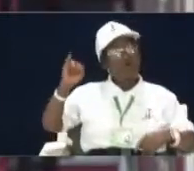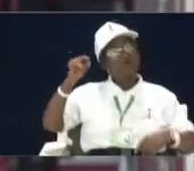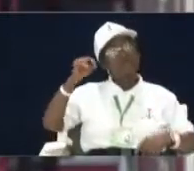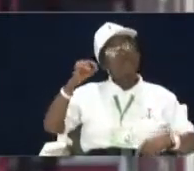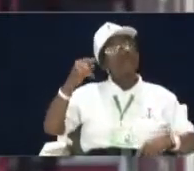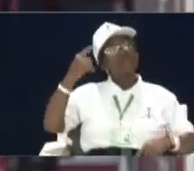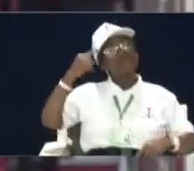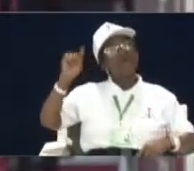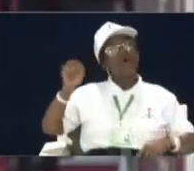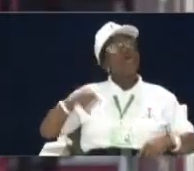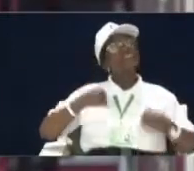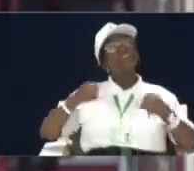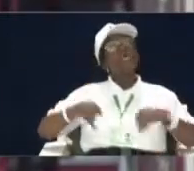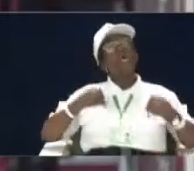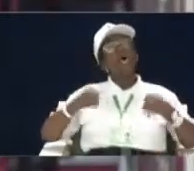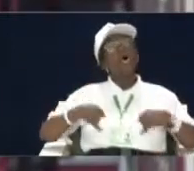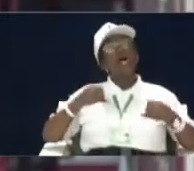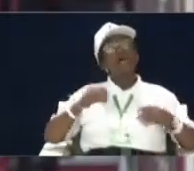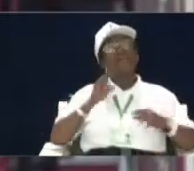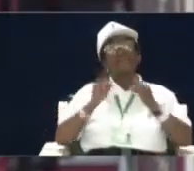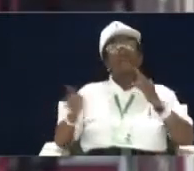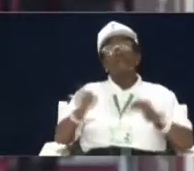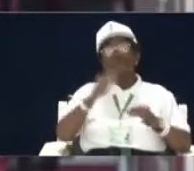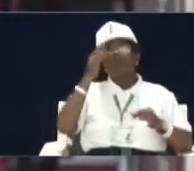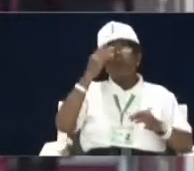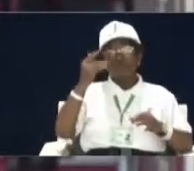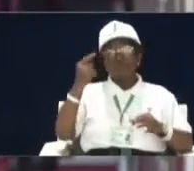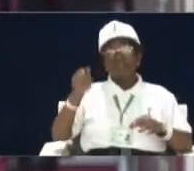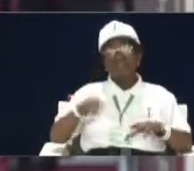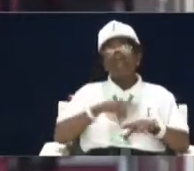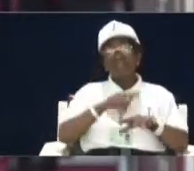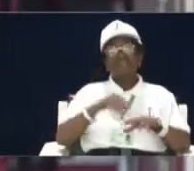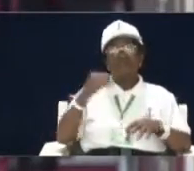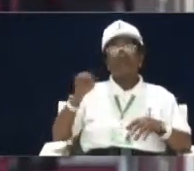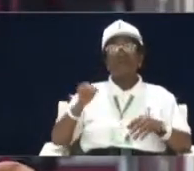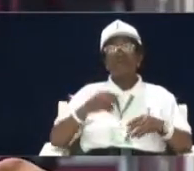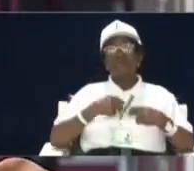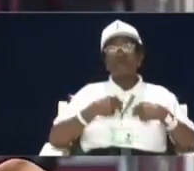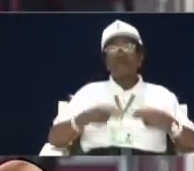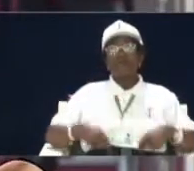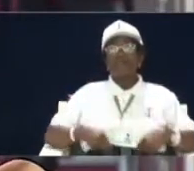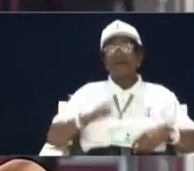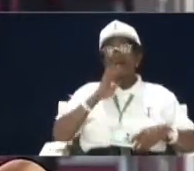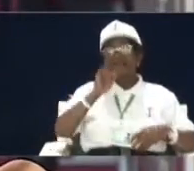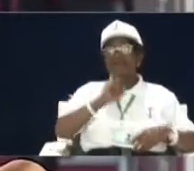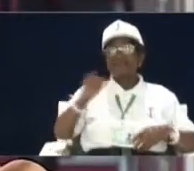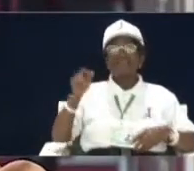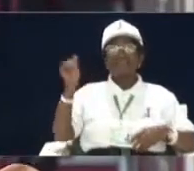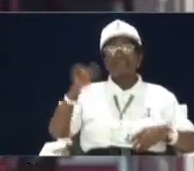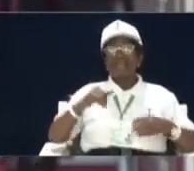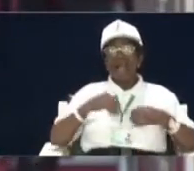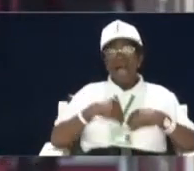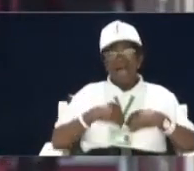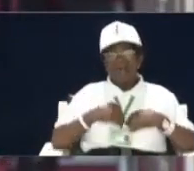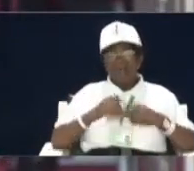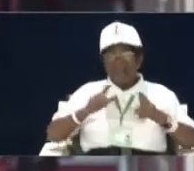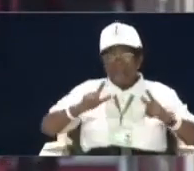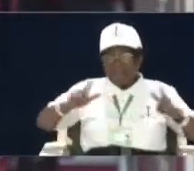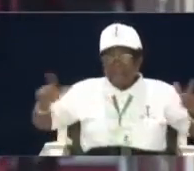You see, if you know the nature of human beings, they have large capacity for sorrow.